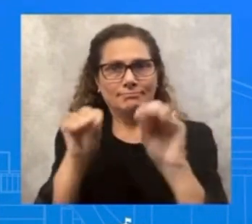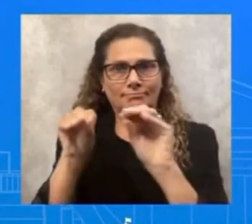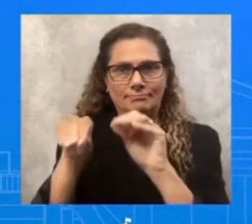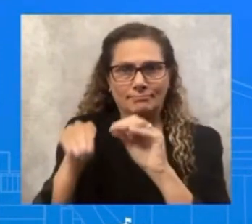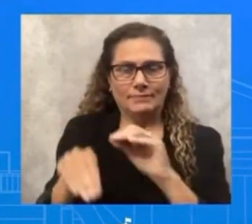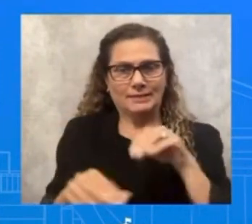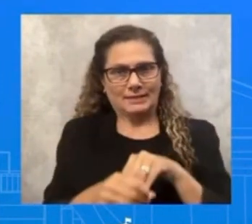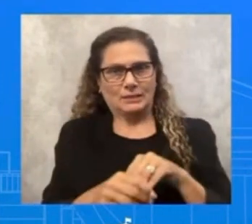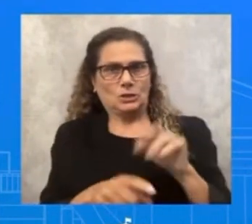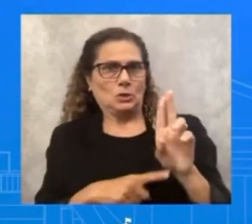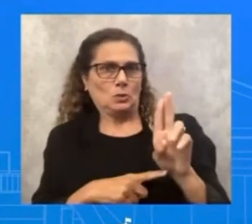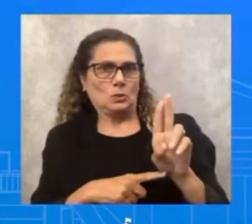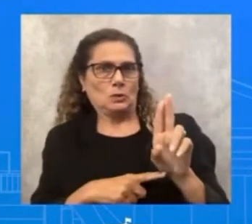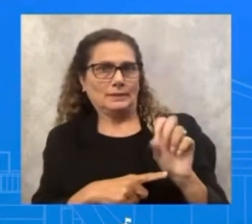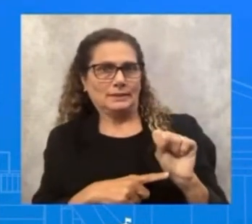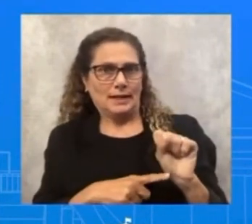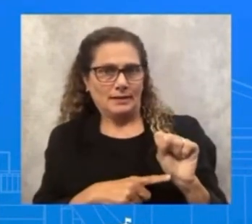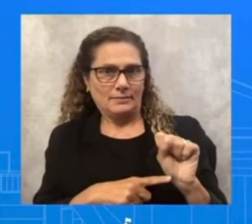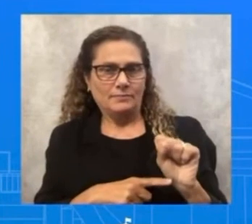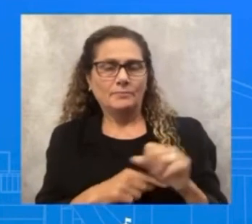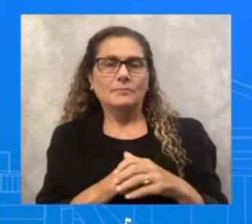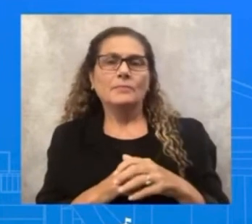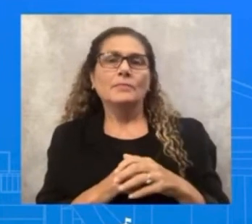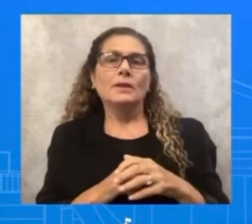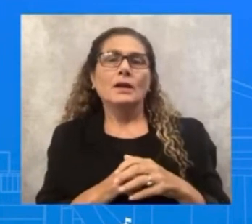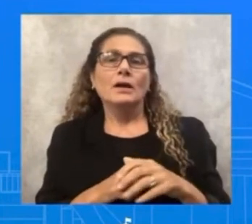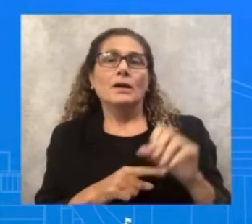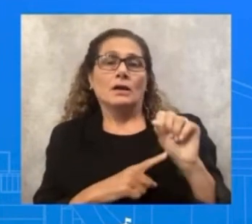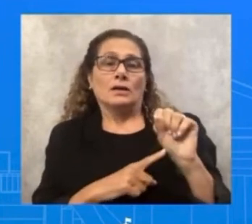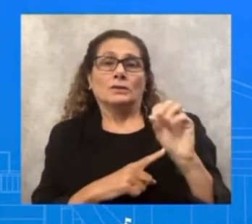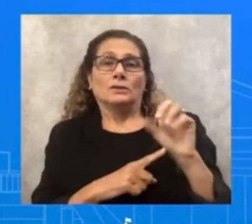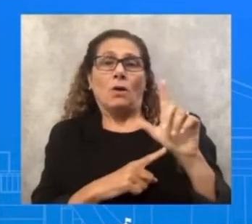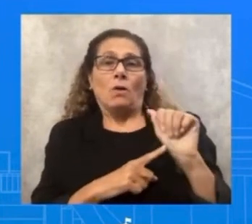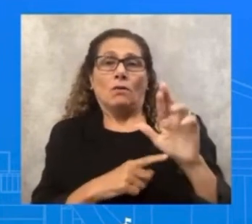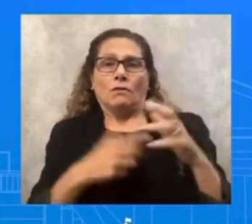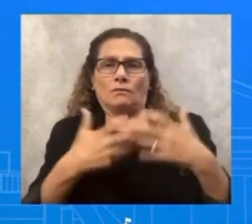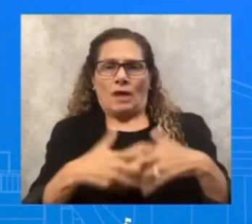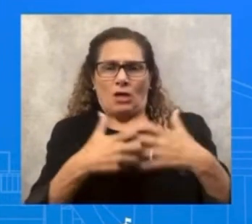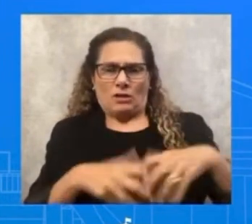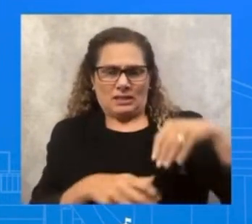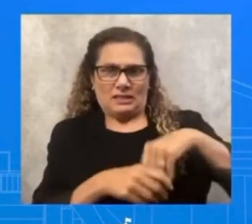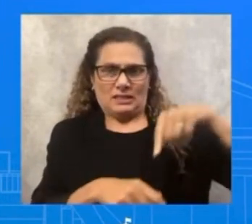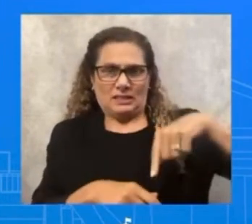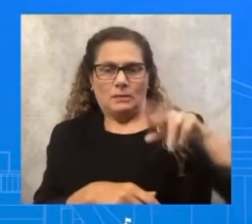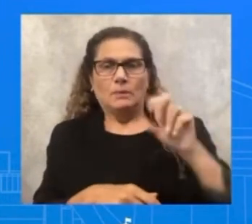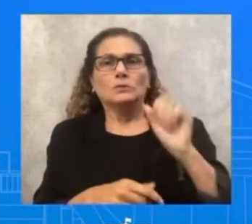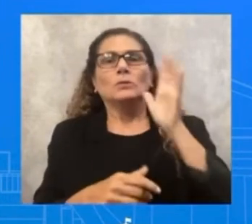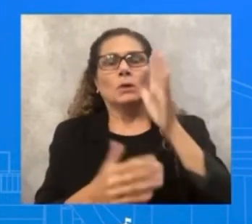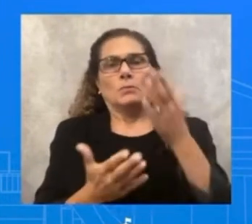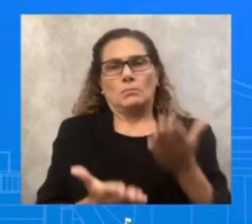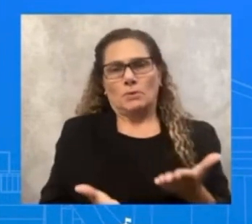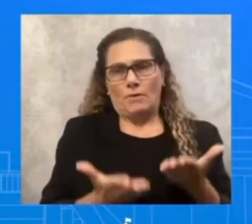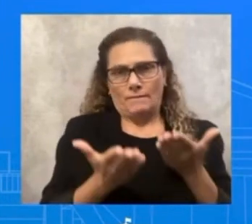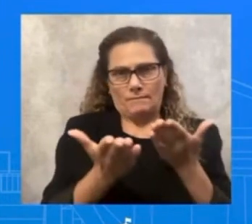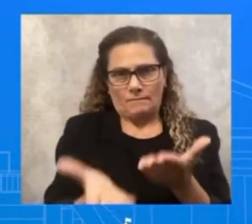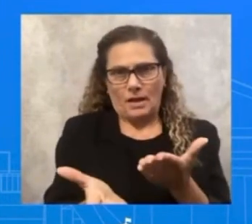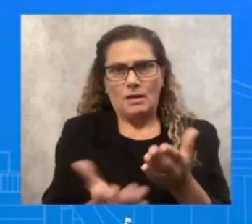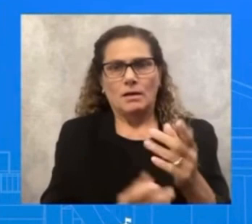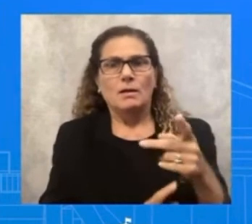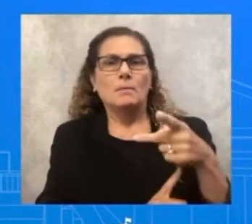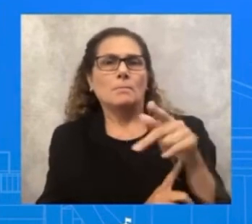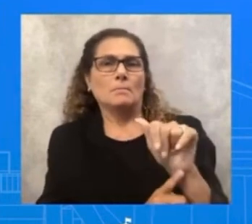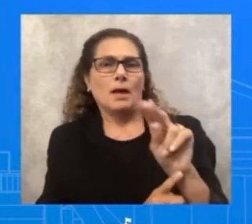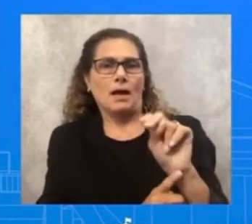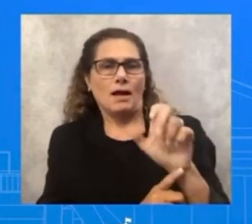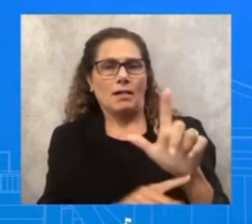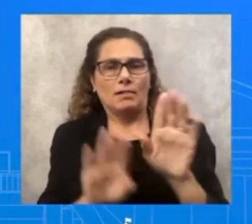supplied by solar manufactured in the United States. Solar panels manufactured in the United States. So